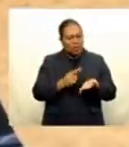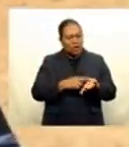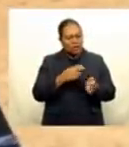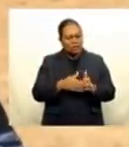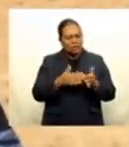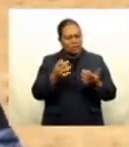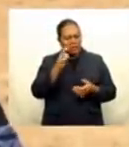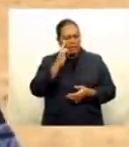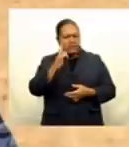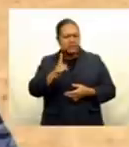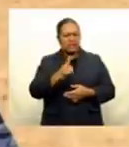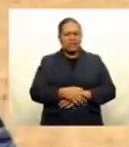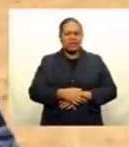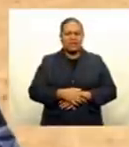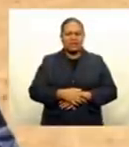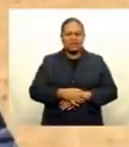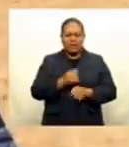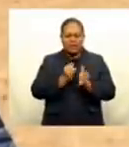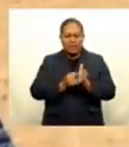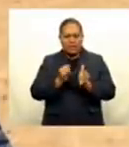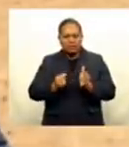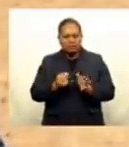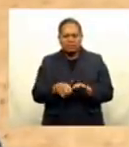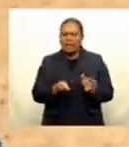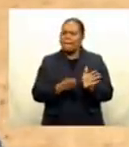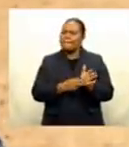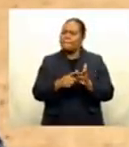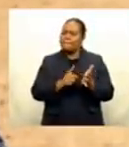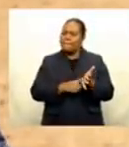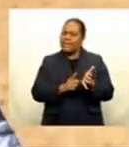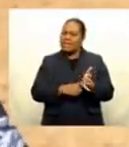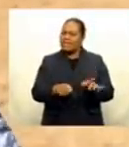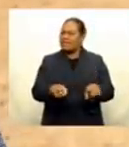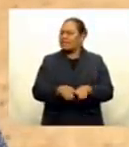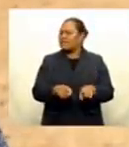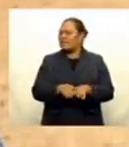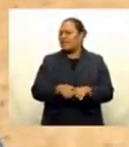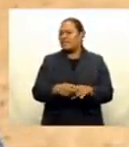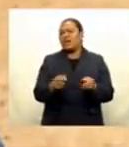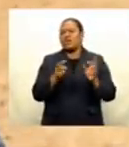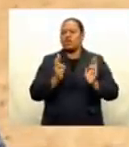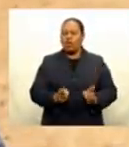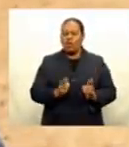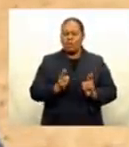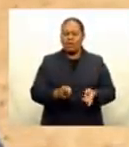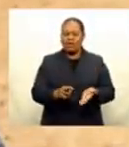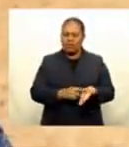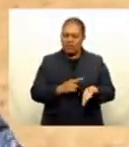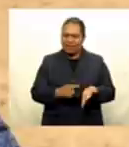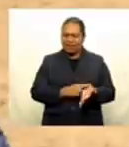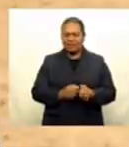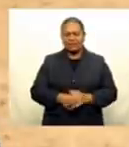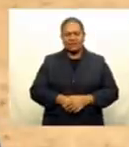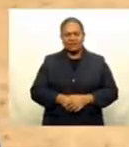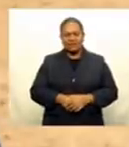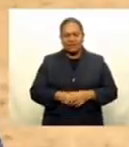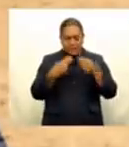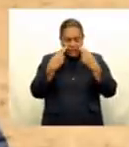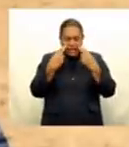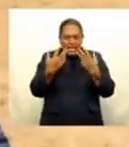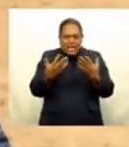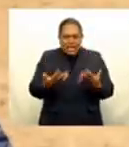refined milled form of the normal rice, and our rice, the beauty about the product is basically it's a natural